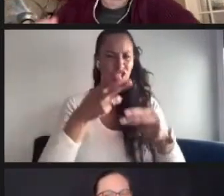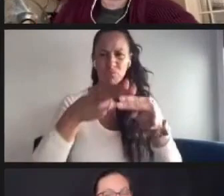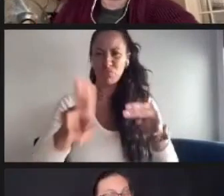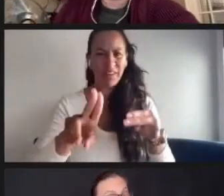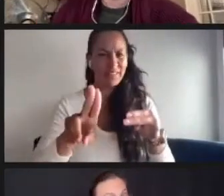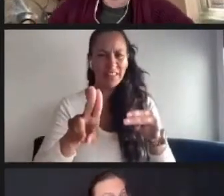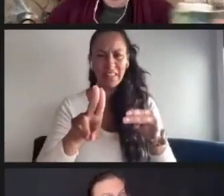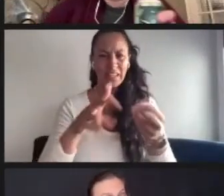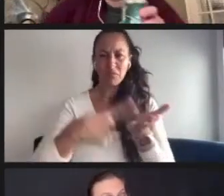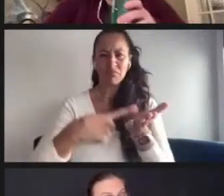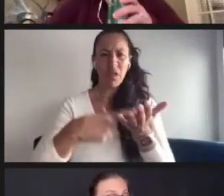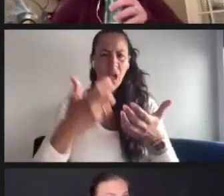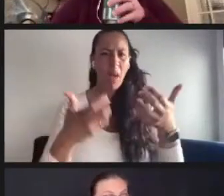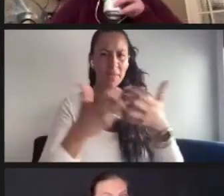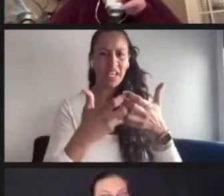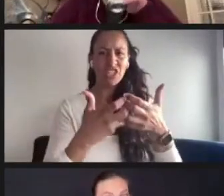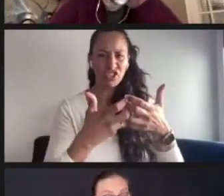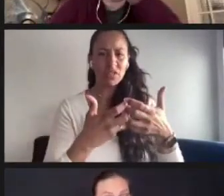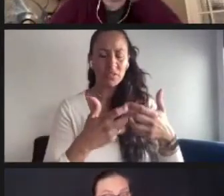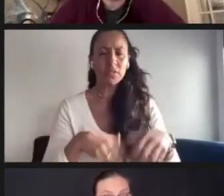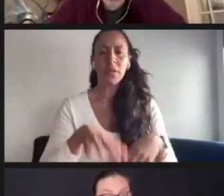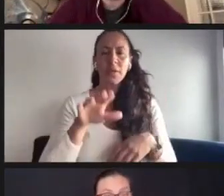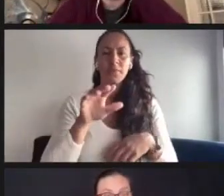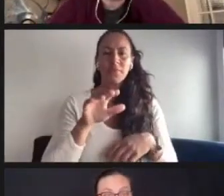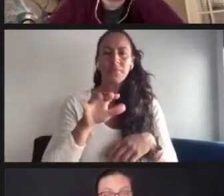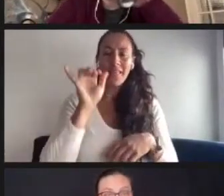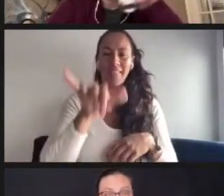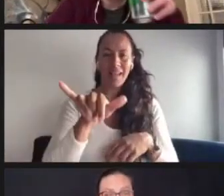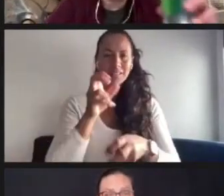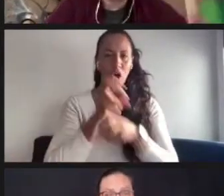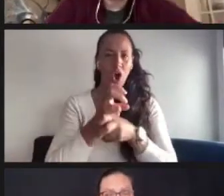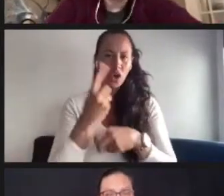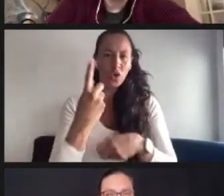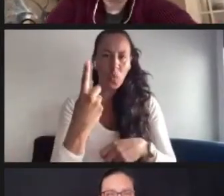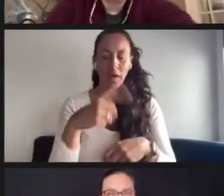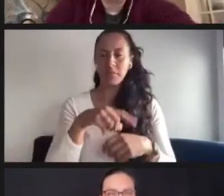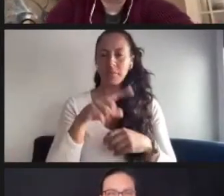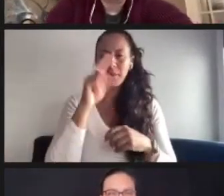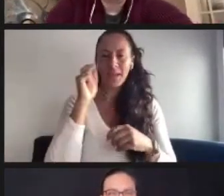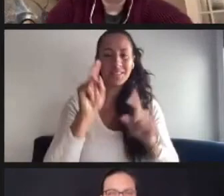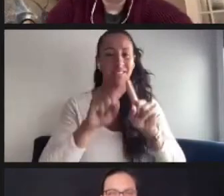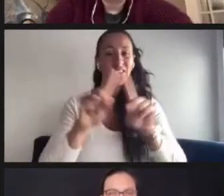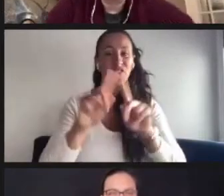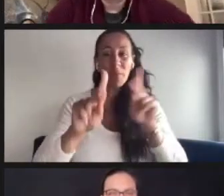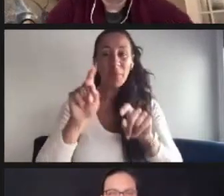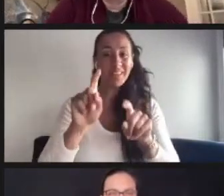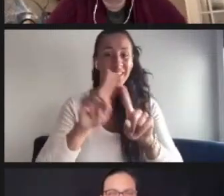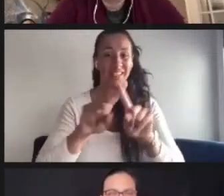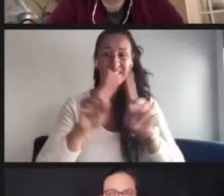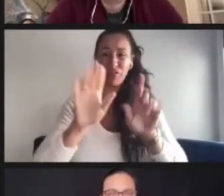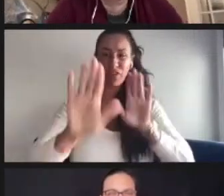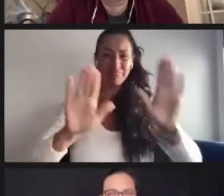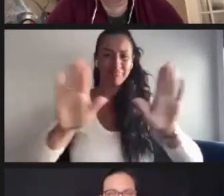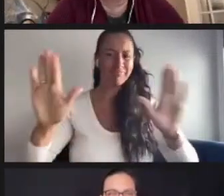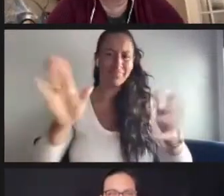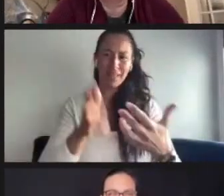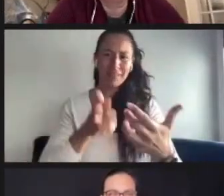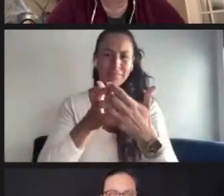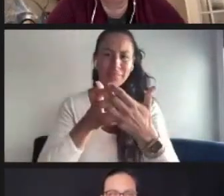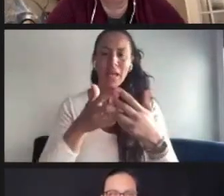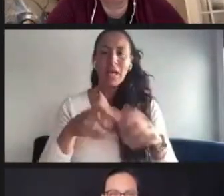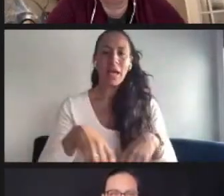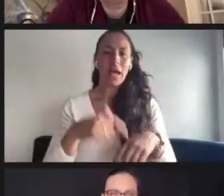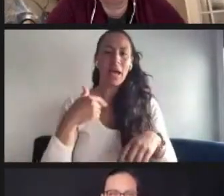briefly. You know, that's a hard one, because different people need different things. And I'm on a member of